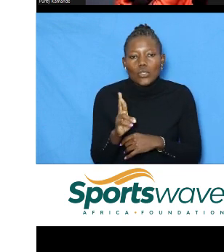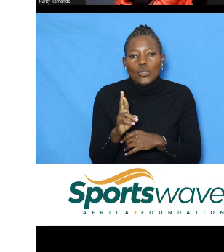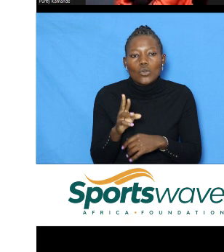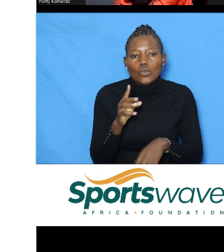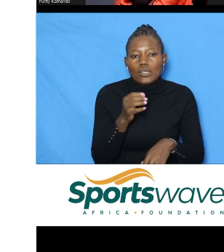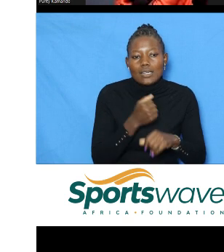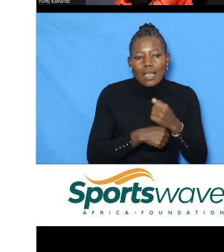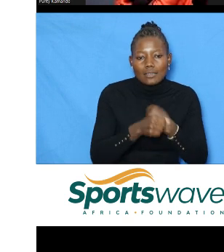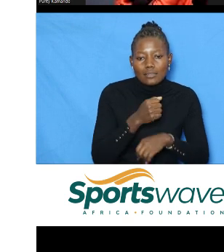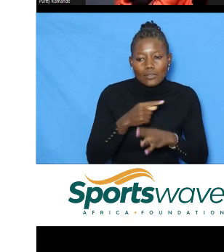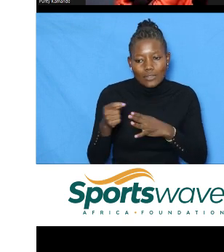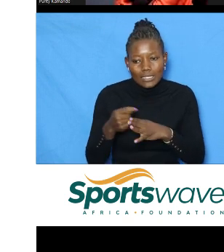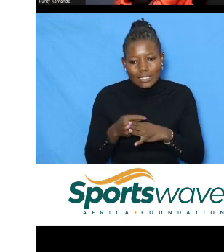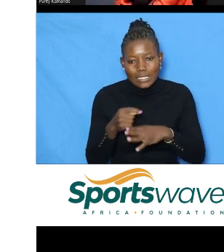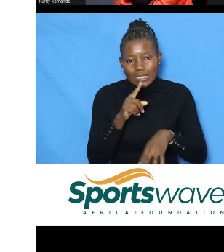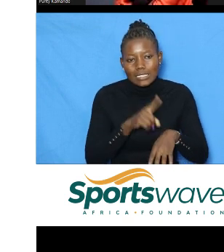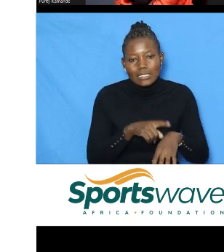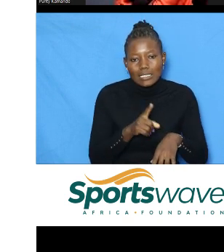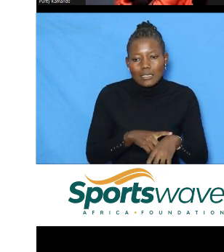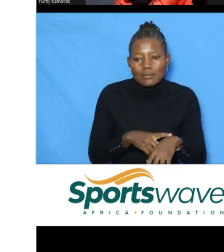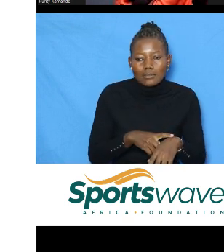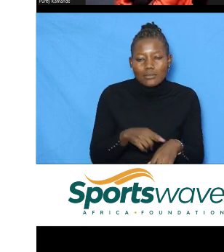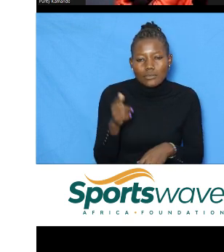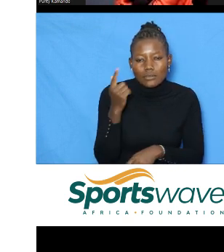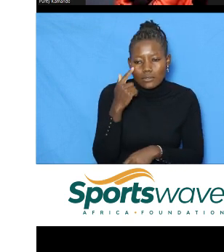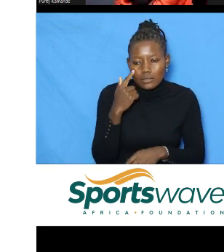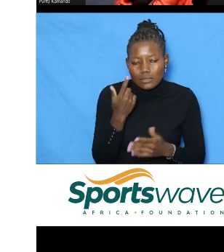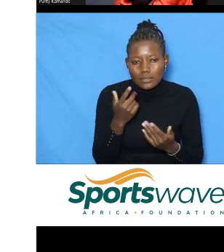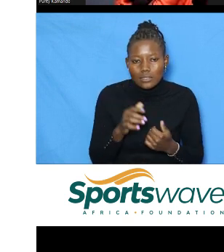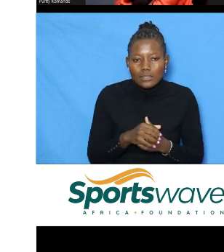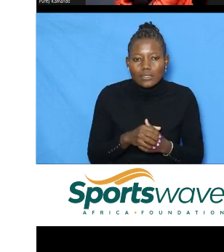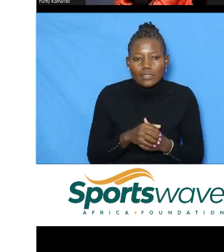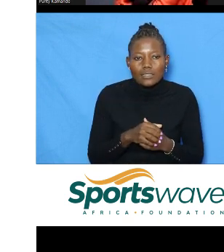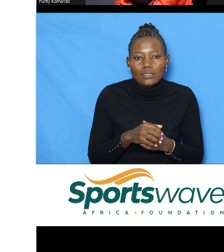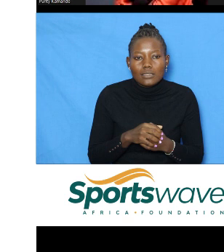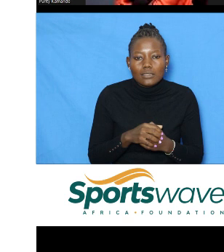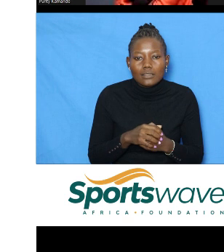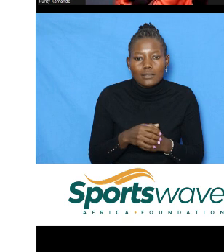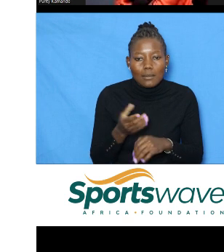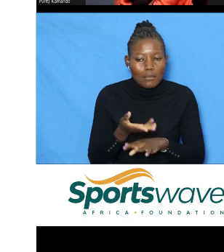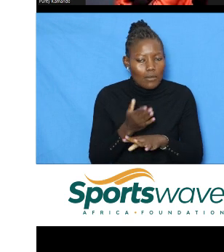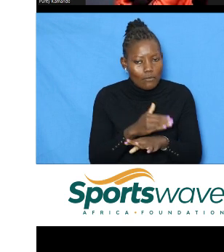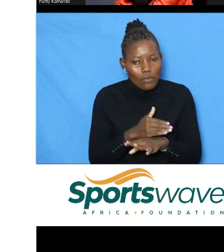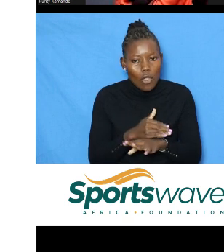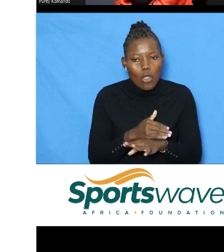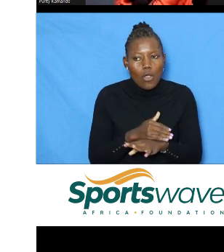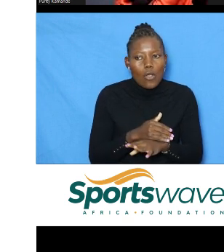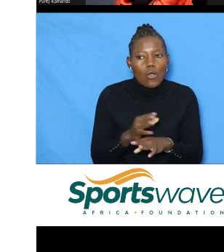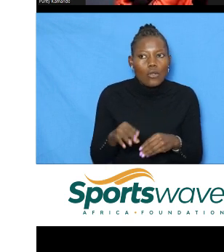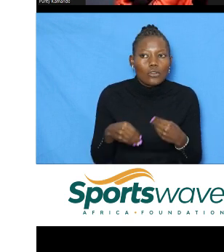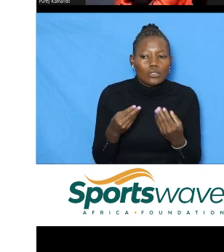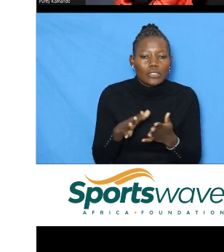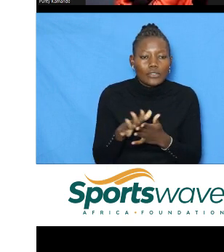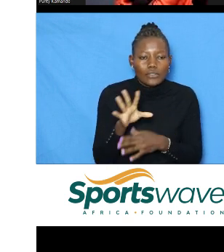the actively training session. So you will find that a well-planned pre-game provides